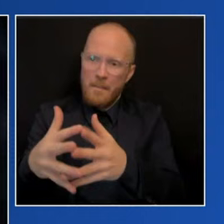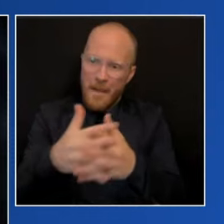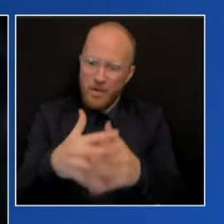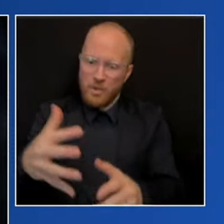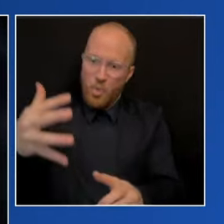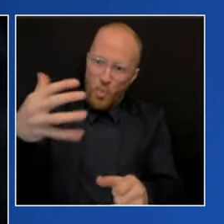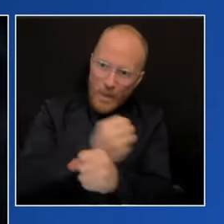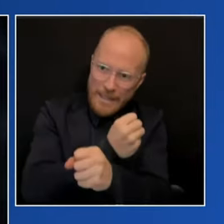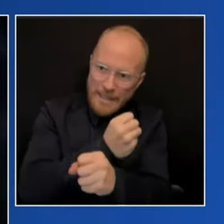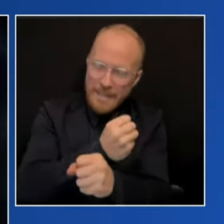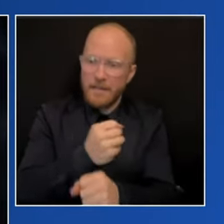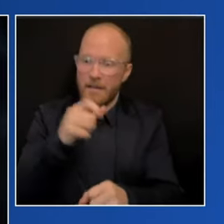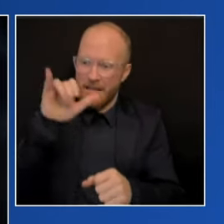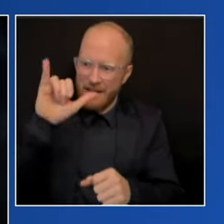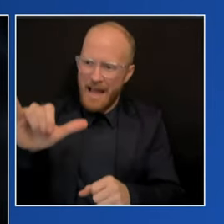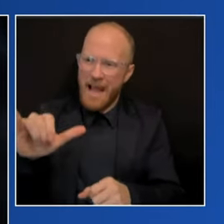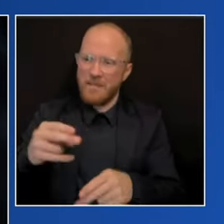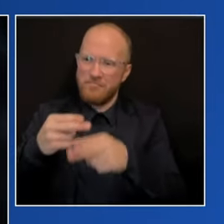patriotism.